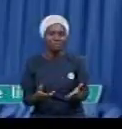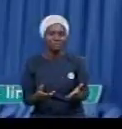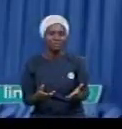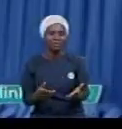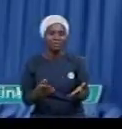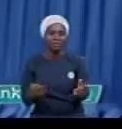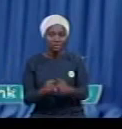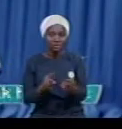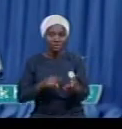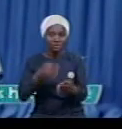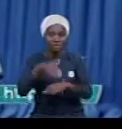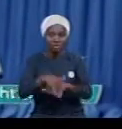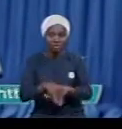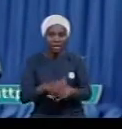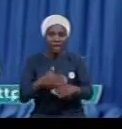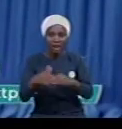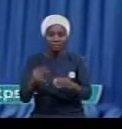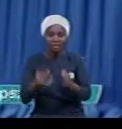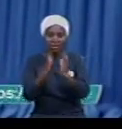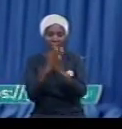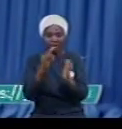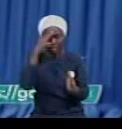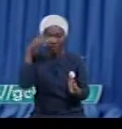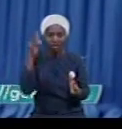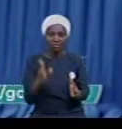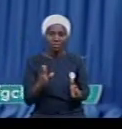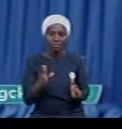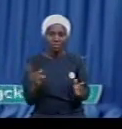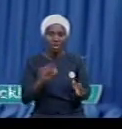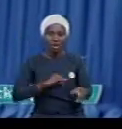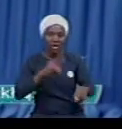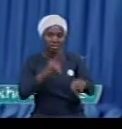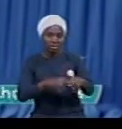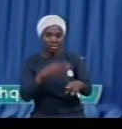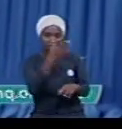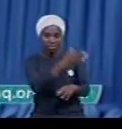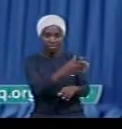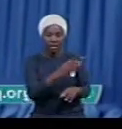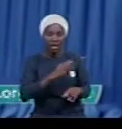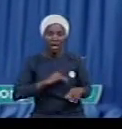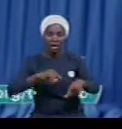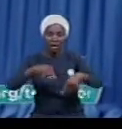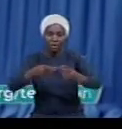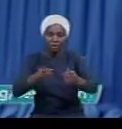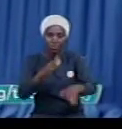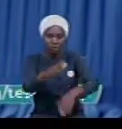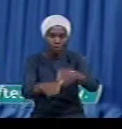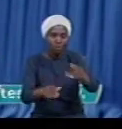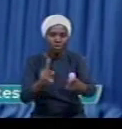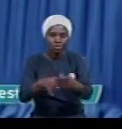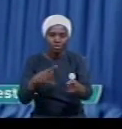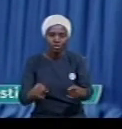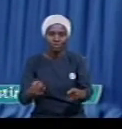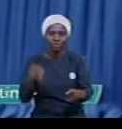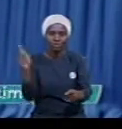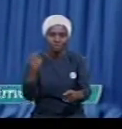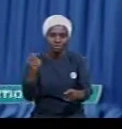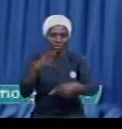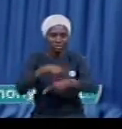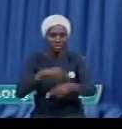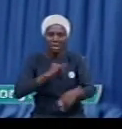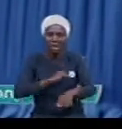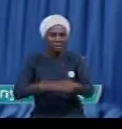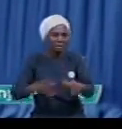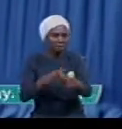God, from where I sat down in the front to down to where the restroom is like 5 minutes. It didn't come. I didn't rush because people